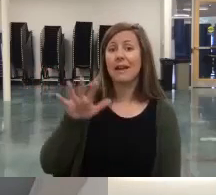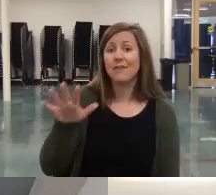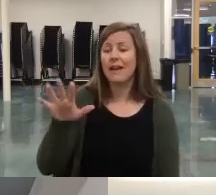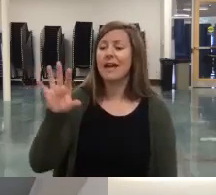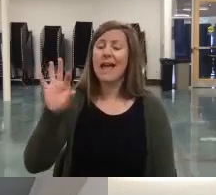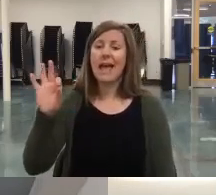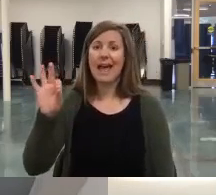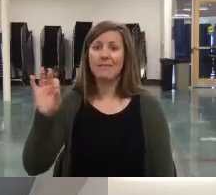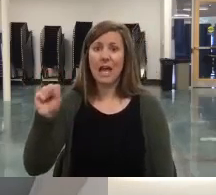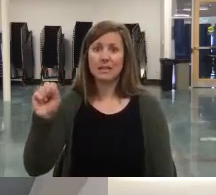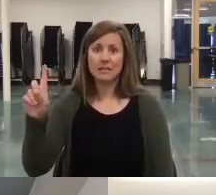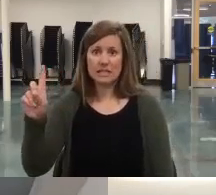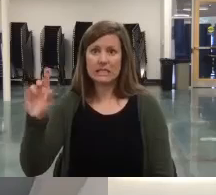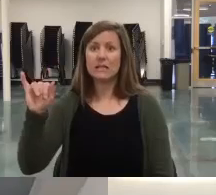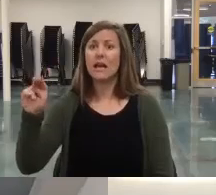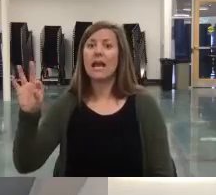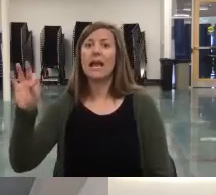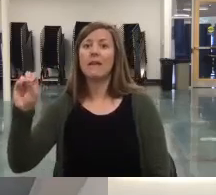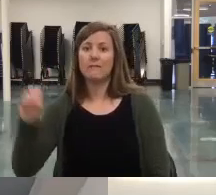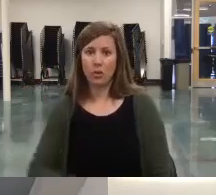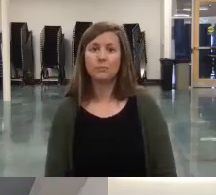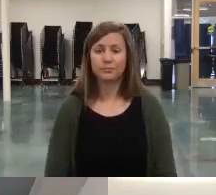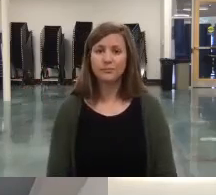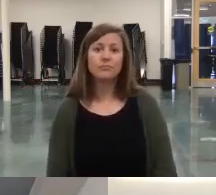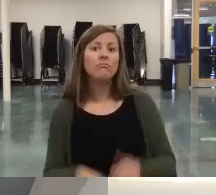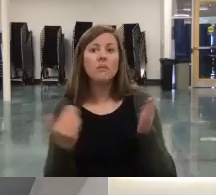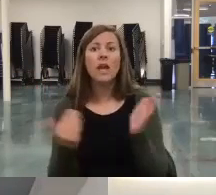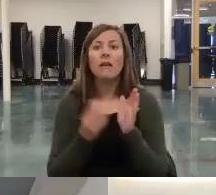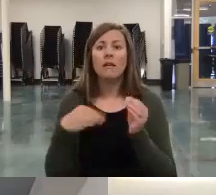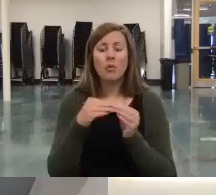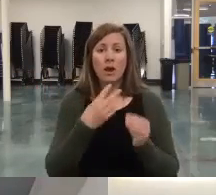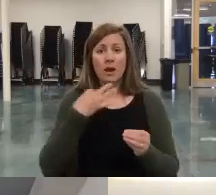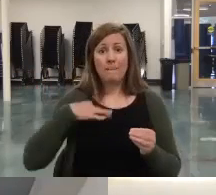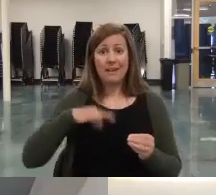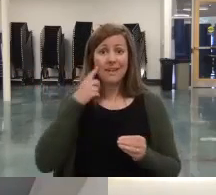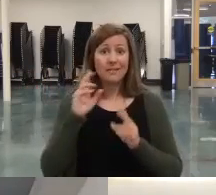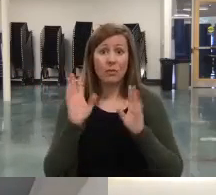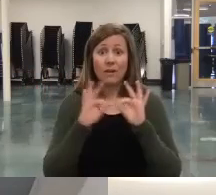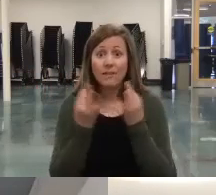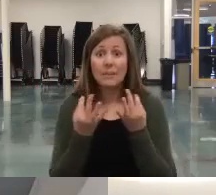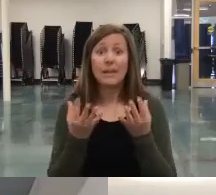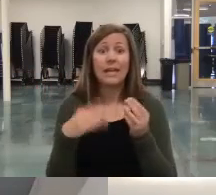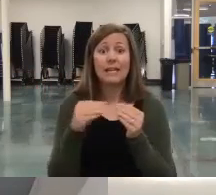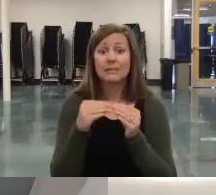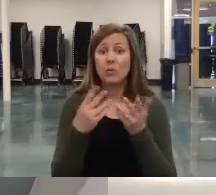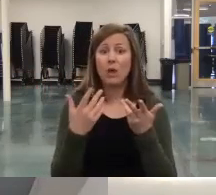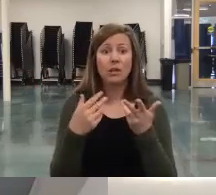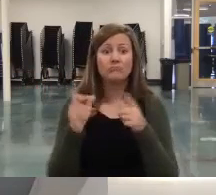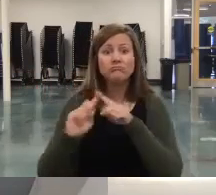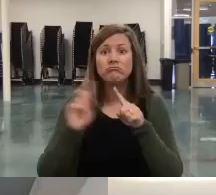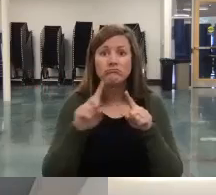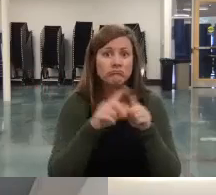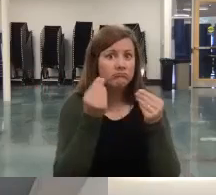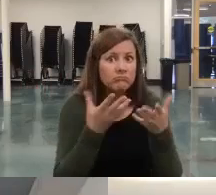855-FSD-INFO. Again, there are increased benefits for families, increased income guidelines, and there's also some